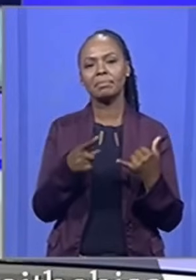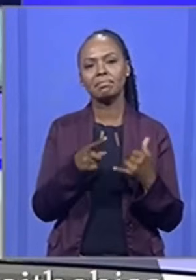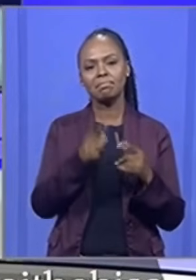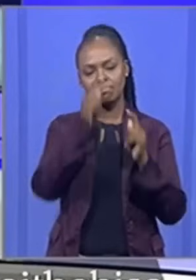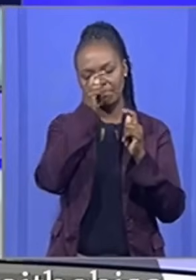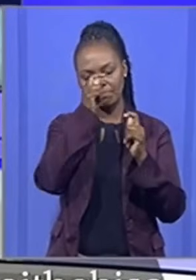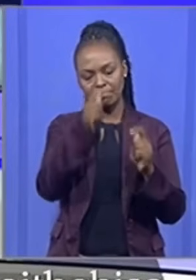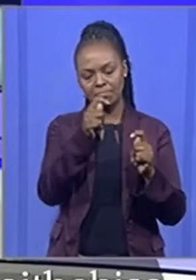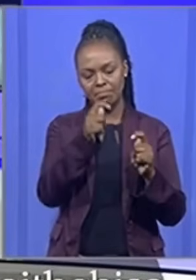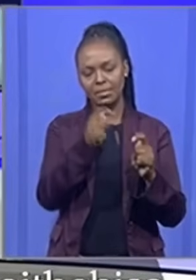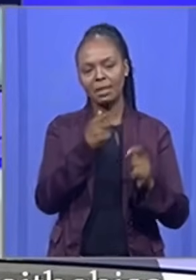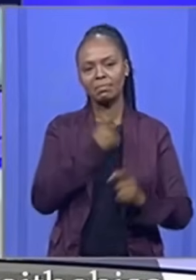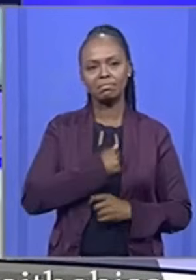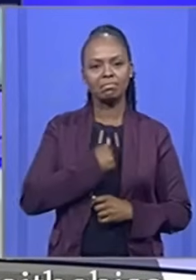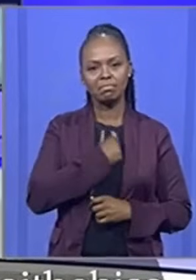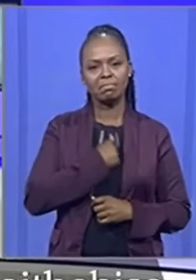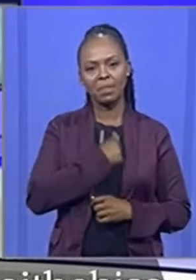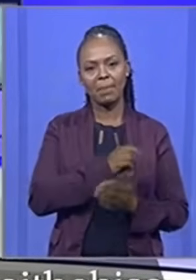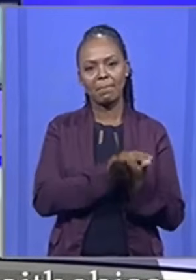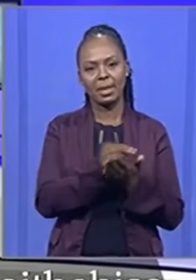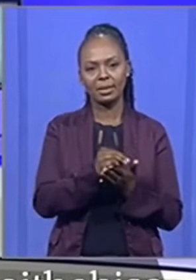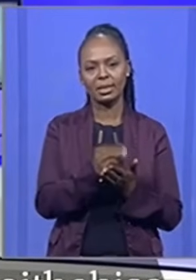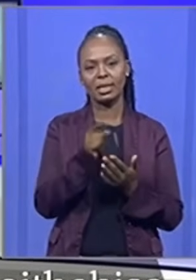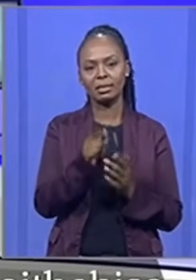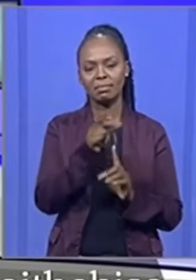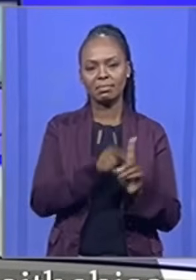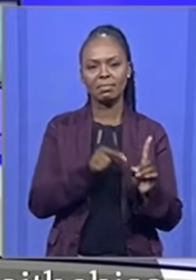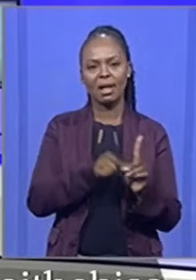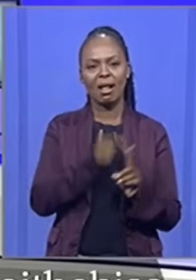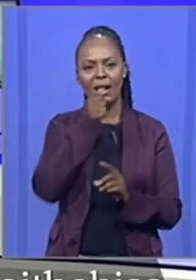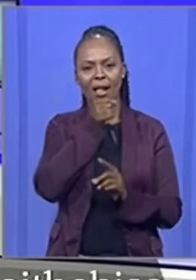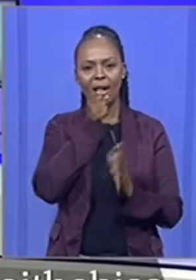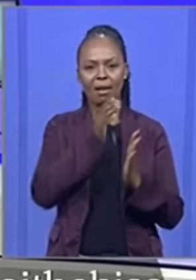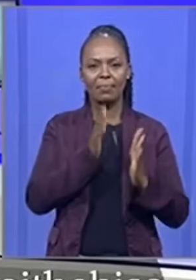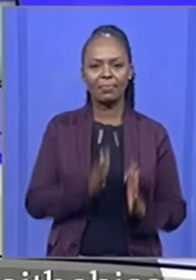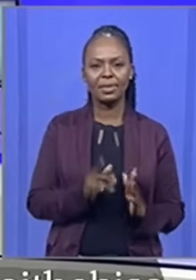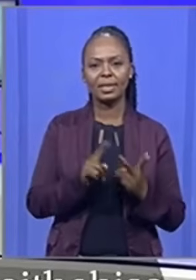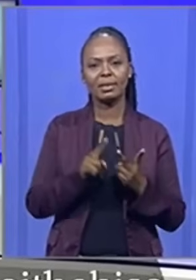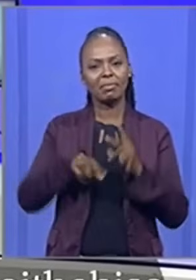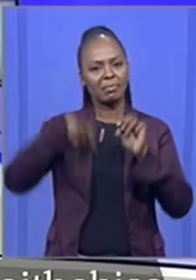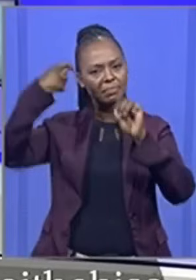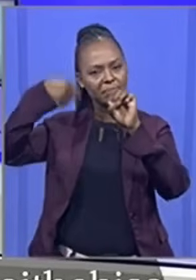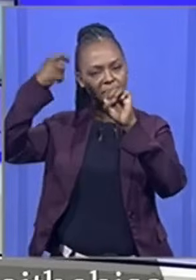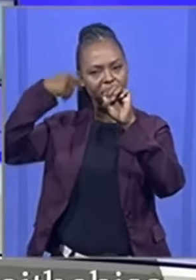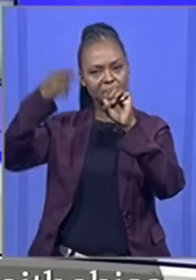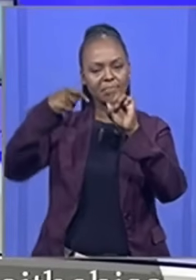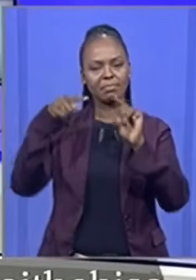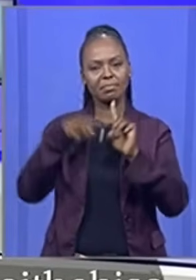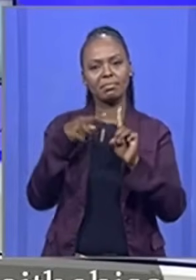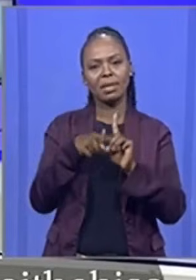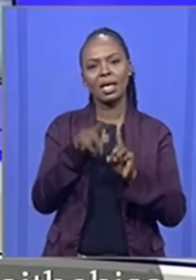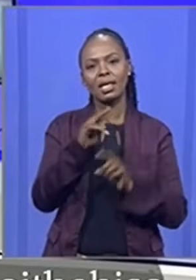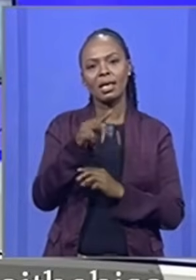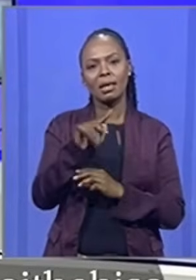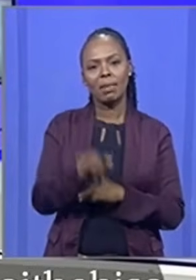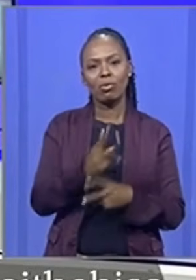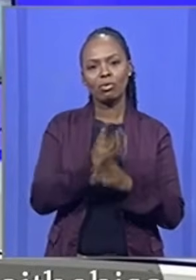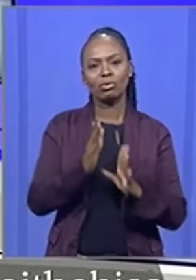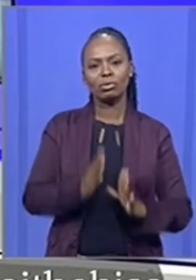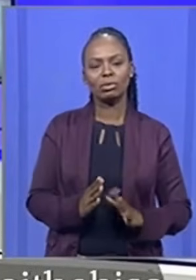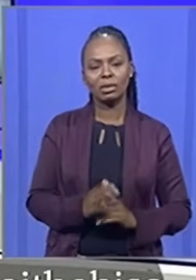ho mokaubere wa naha wa ditshwantsho le difilimo ebile e le sebini ha mo ebile e le mohlaisi ile yena Mbongeni Ngema ya hlokaletseng kotsing ya koloi